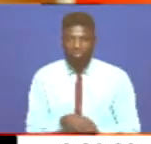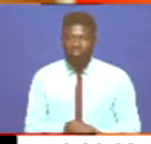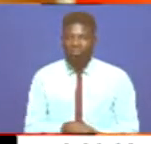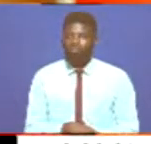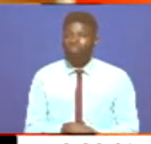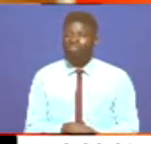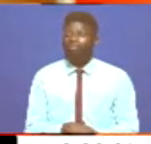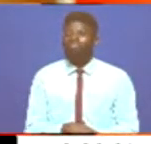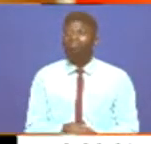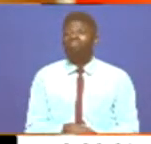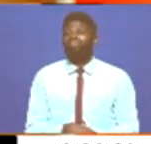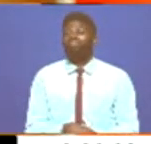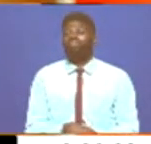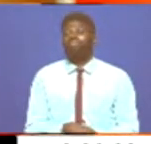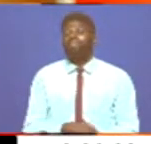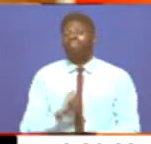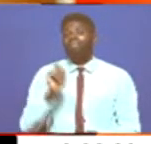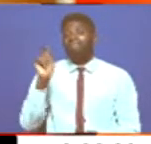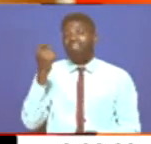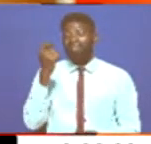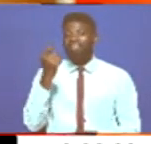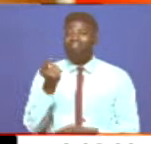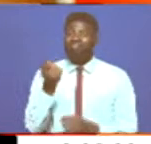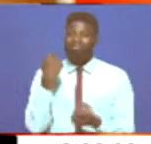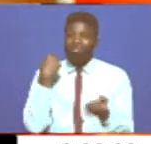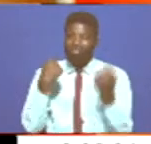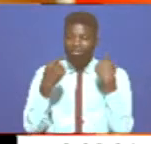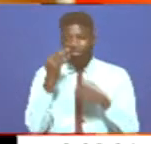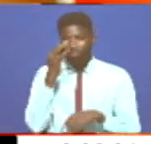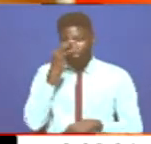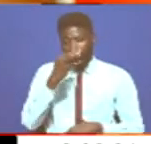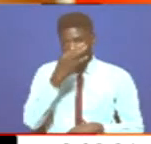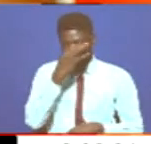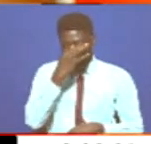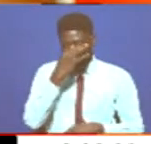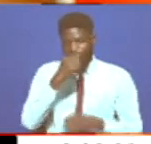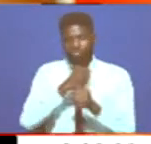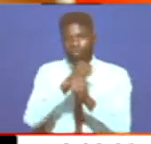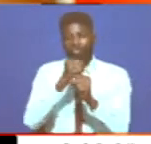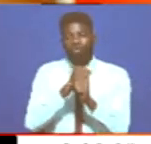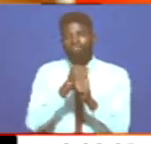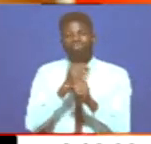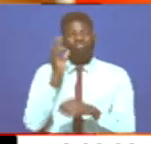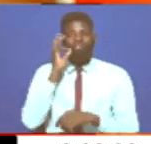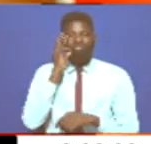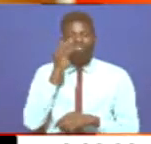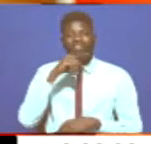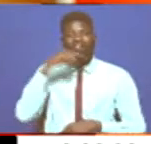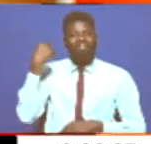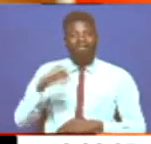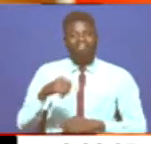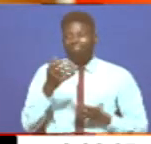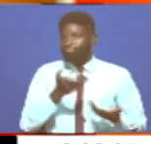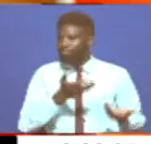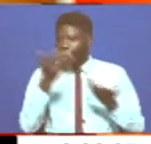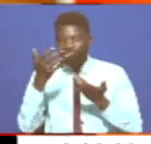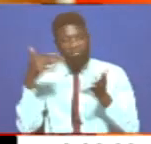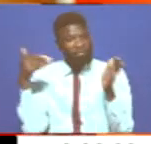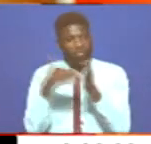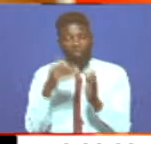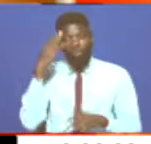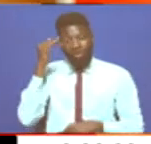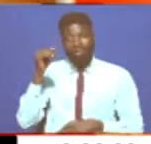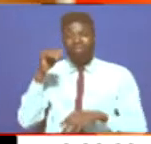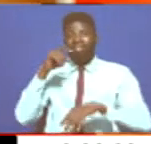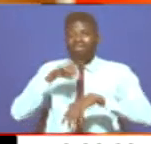Kenya's exports of tea, flowers, coffee and fruits to Russia have been derailed due to sanctions imposed on Moscow by the